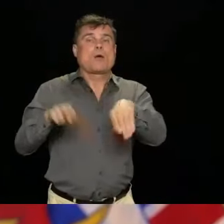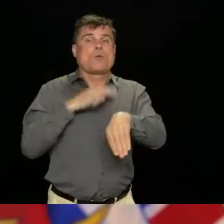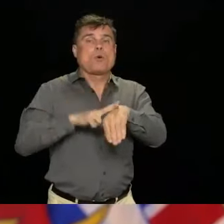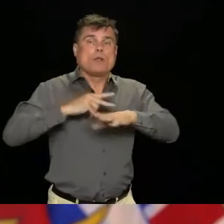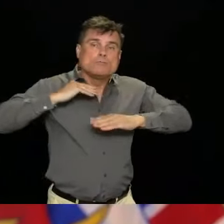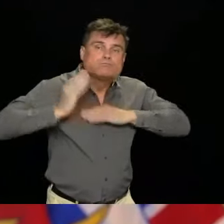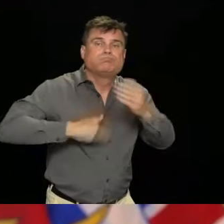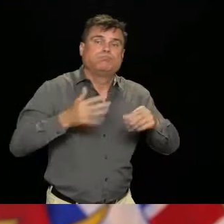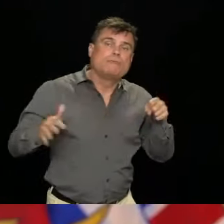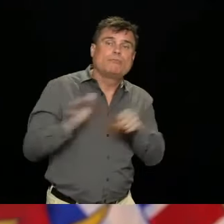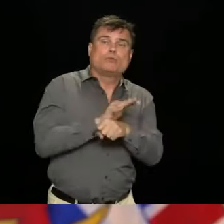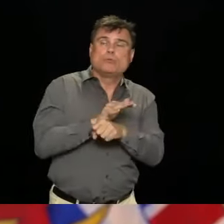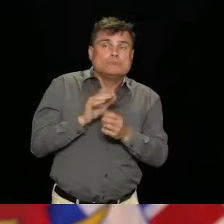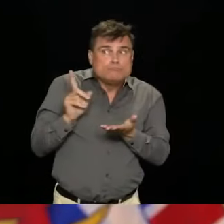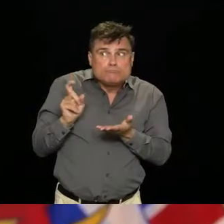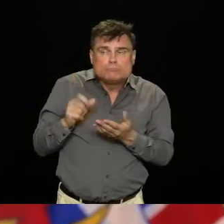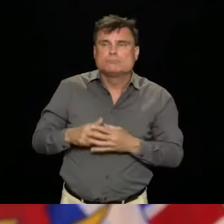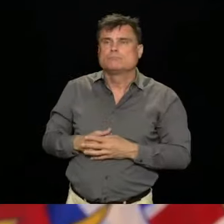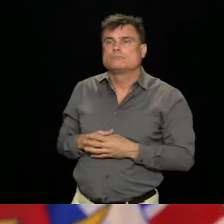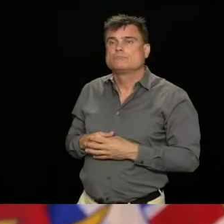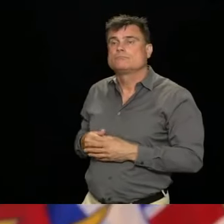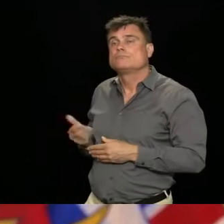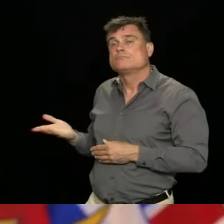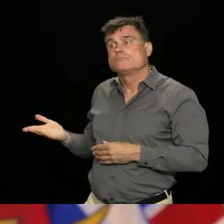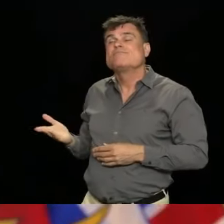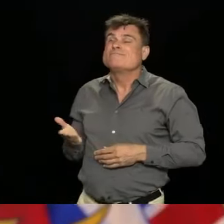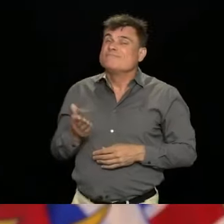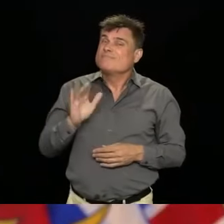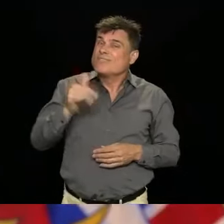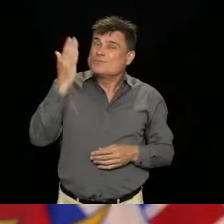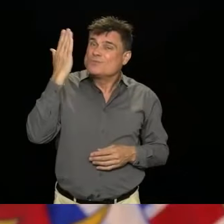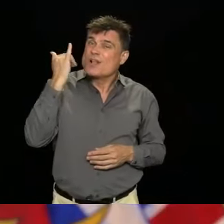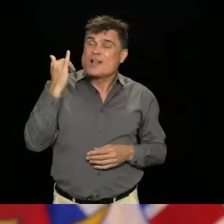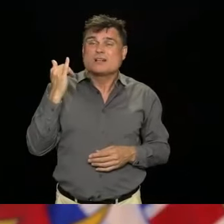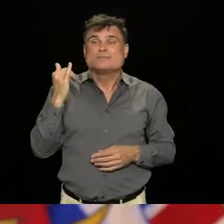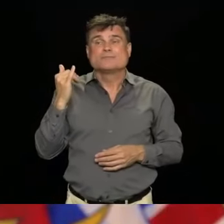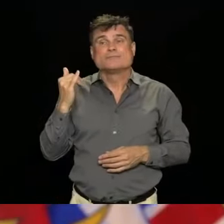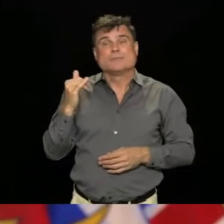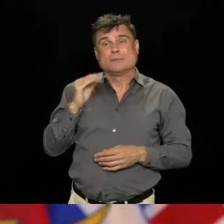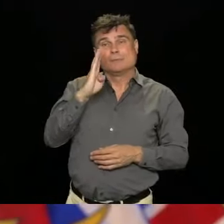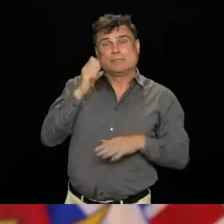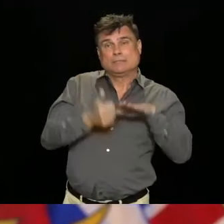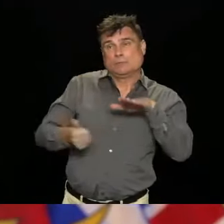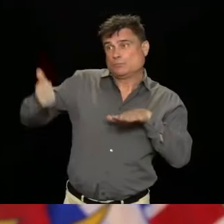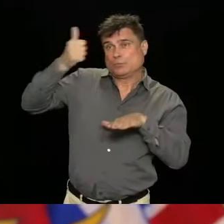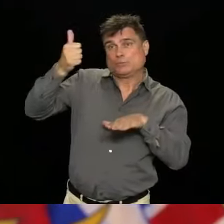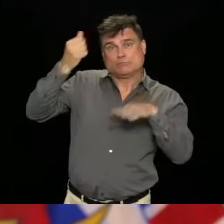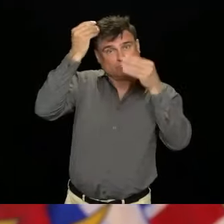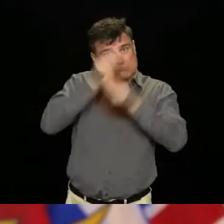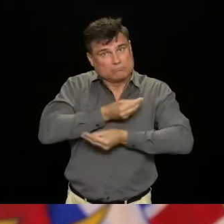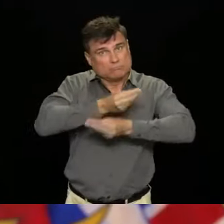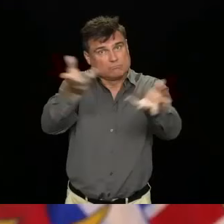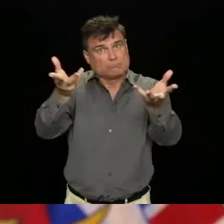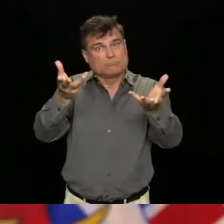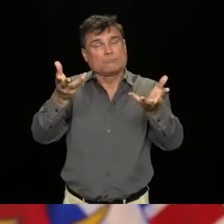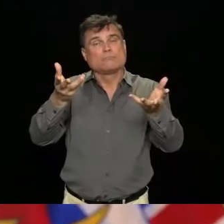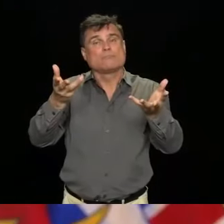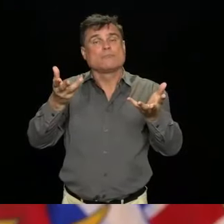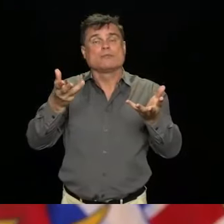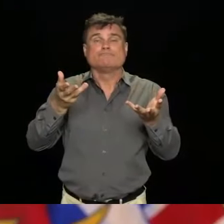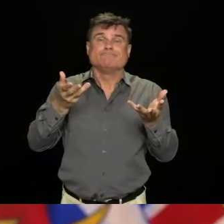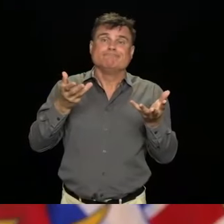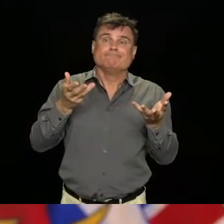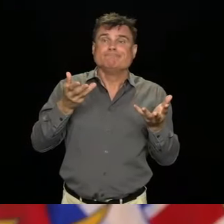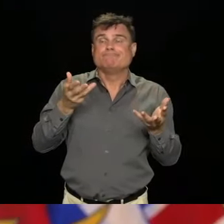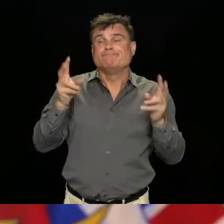it's certainly why, as you've seen, the Premier introduced coming out of COVID, our restart before we look at